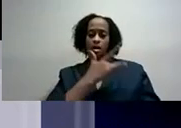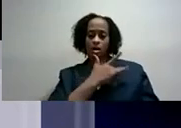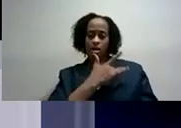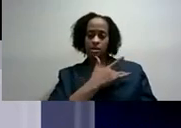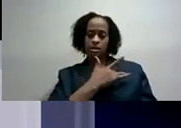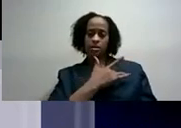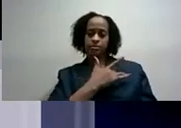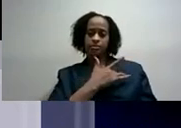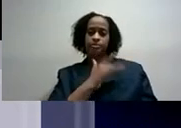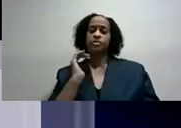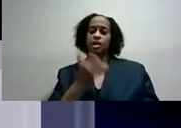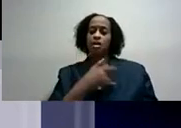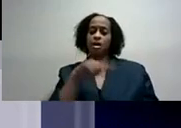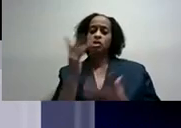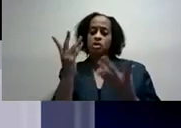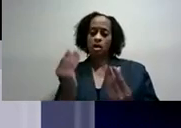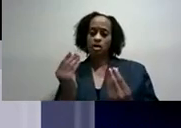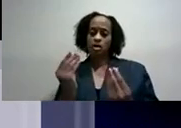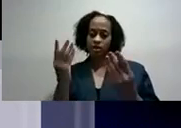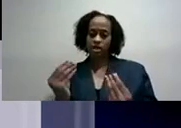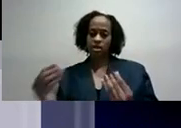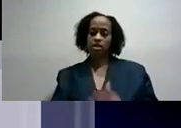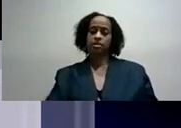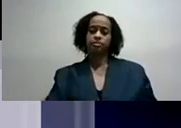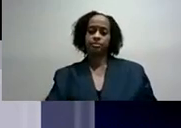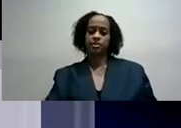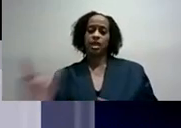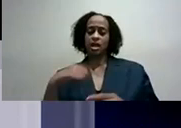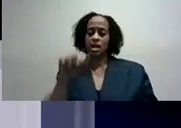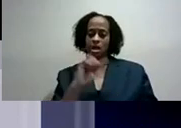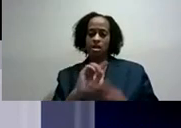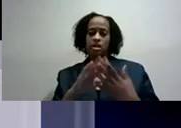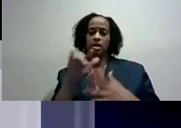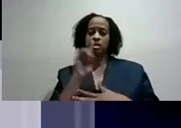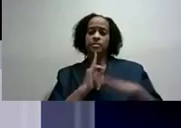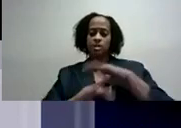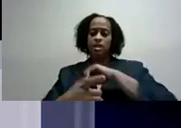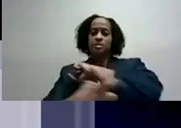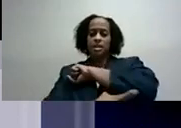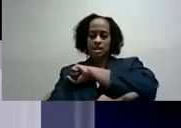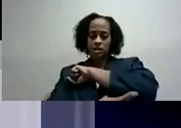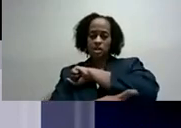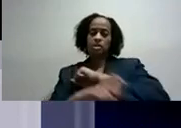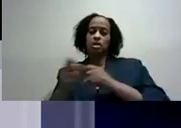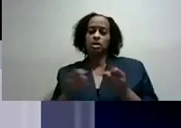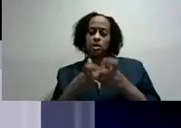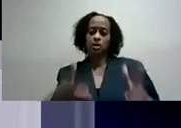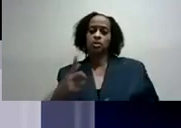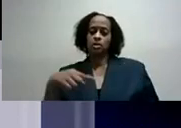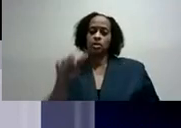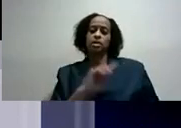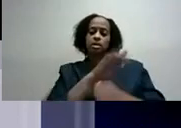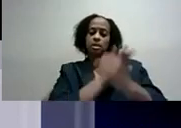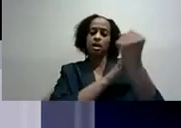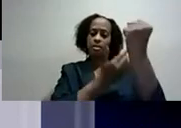are softened and subdued. The temptation loses its power,